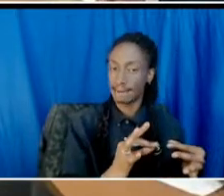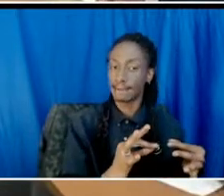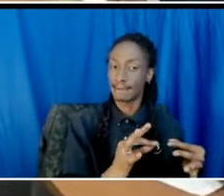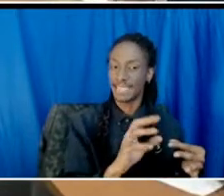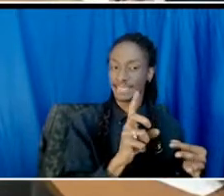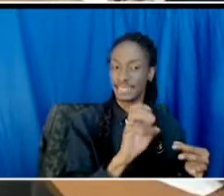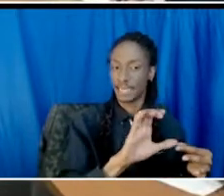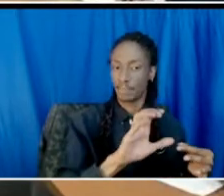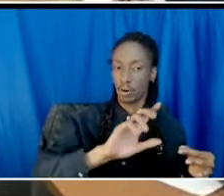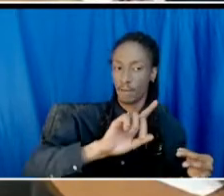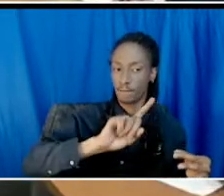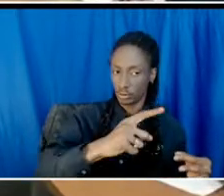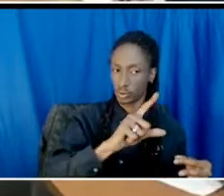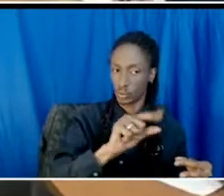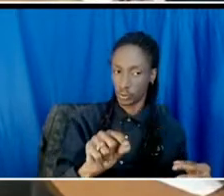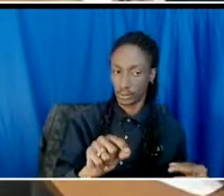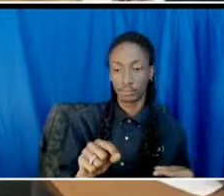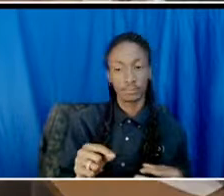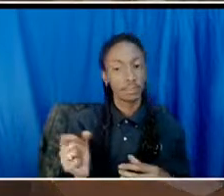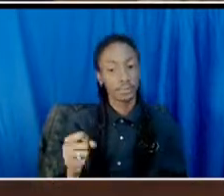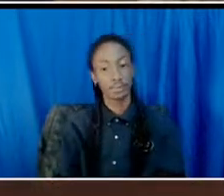2020? Fifth.